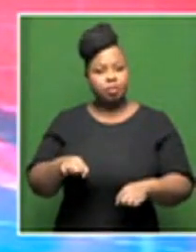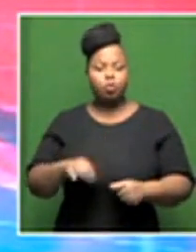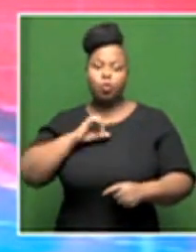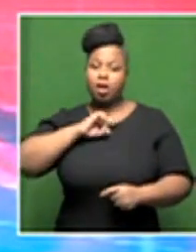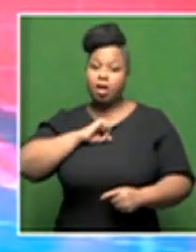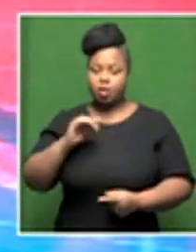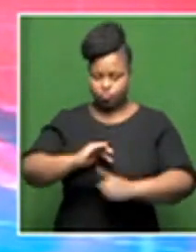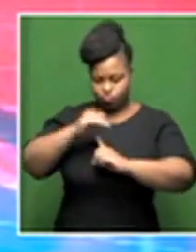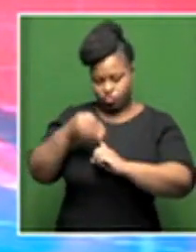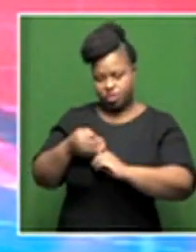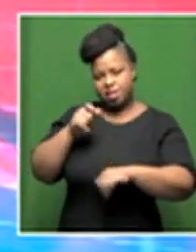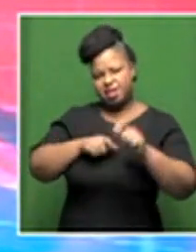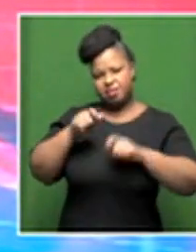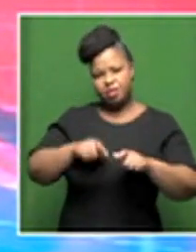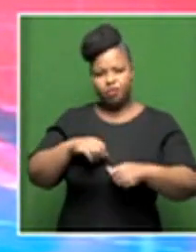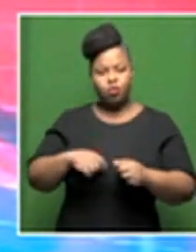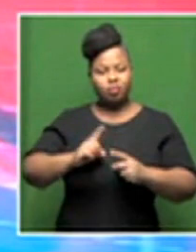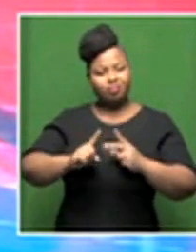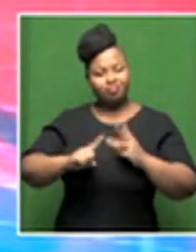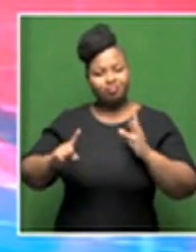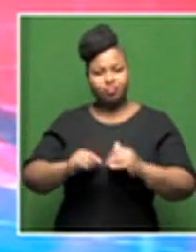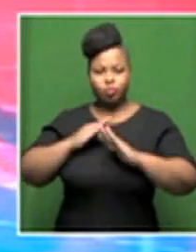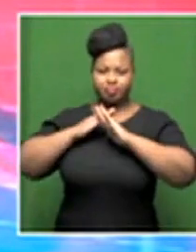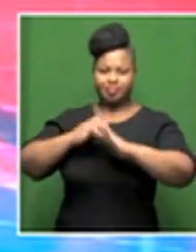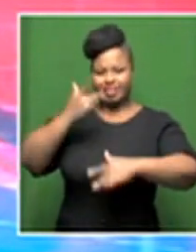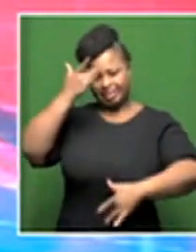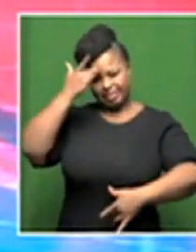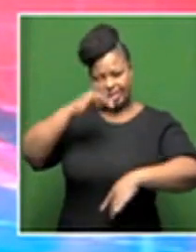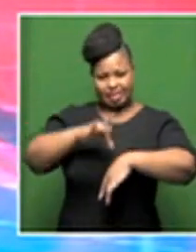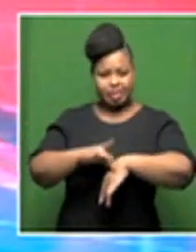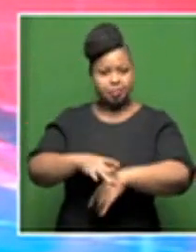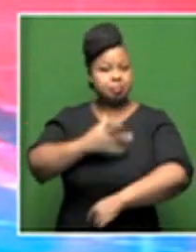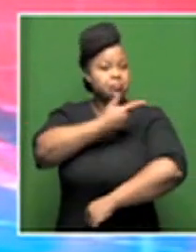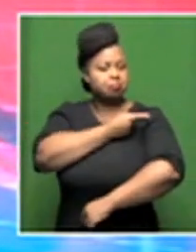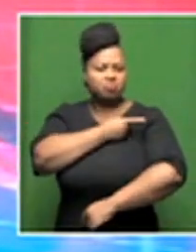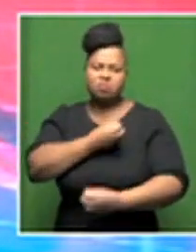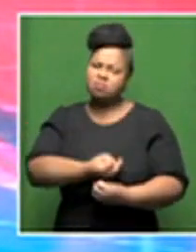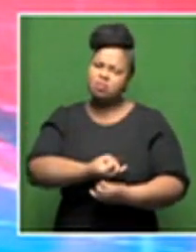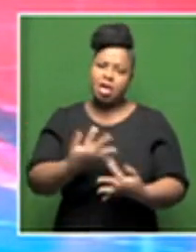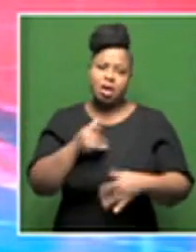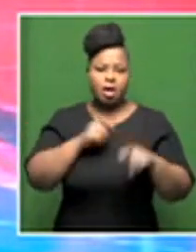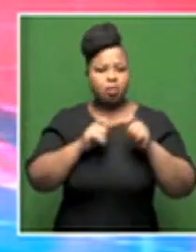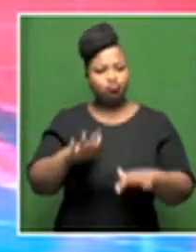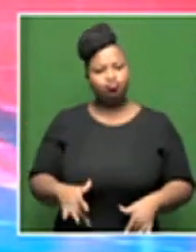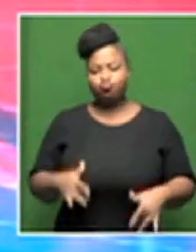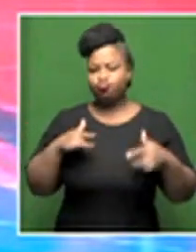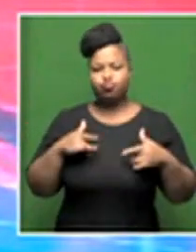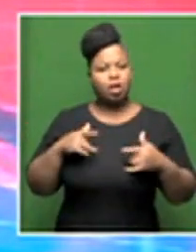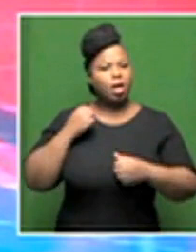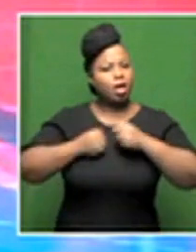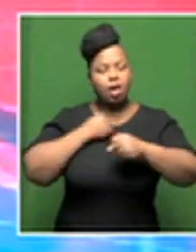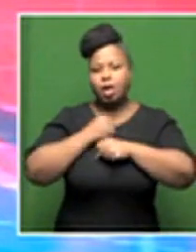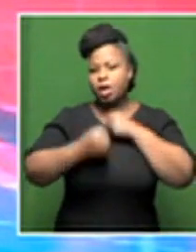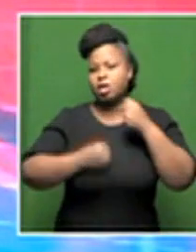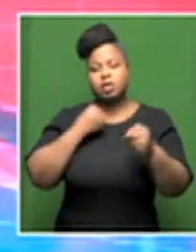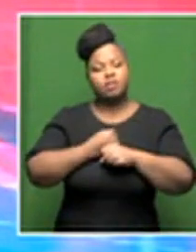to protect people of all ages against disease. Immunization saves millions of lives every year and